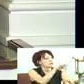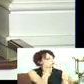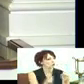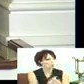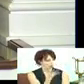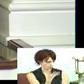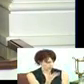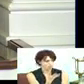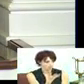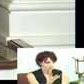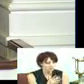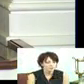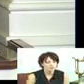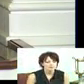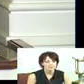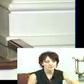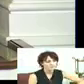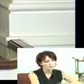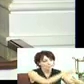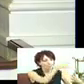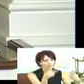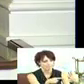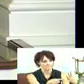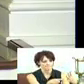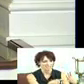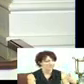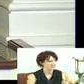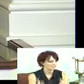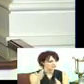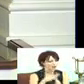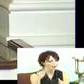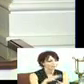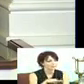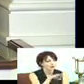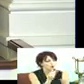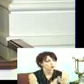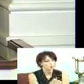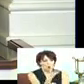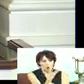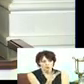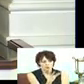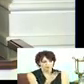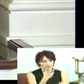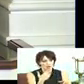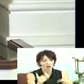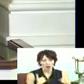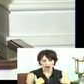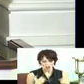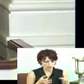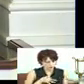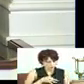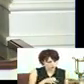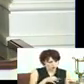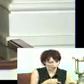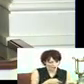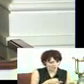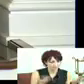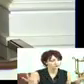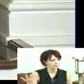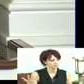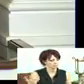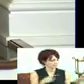And then the ultimate stage of spiritual growth is what I would describe as